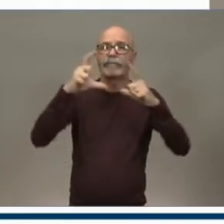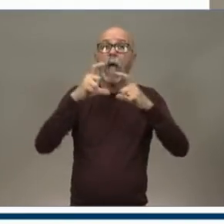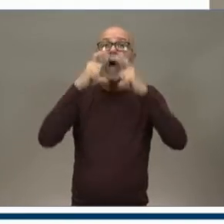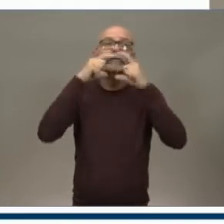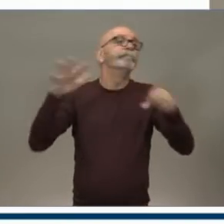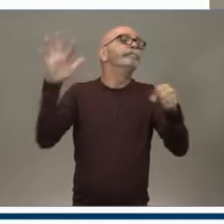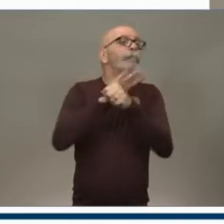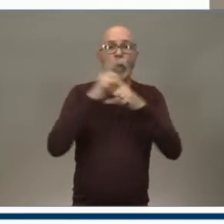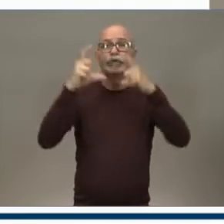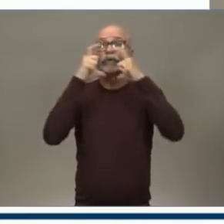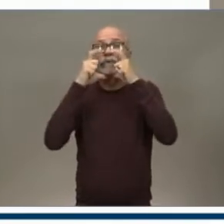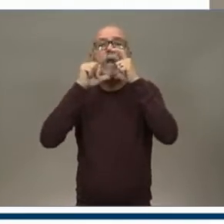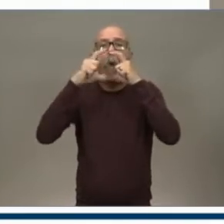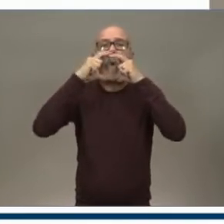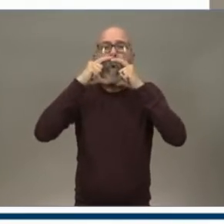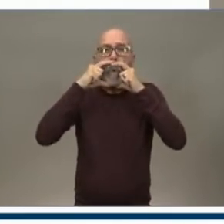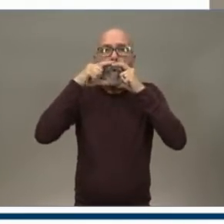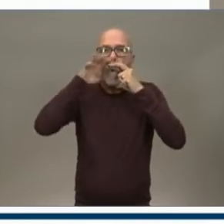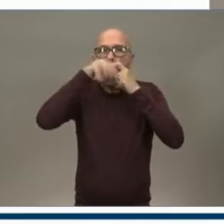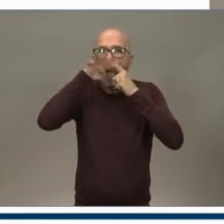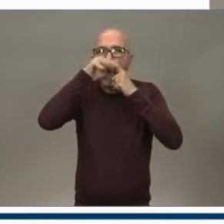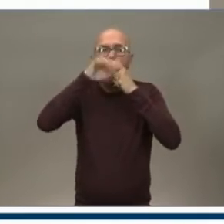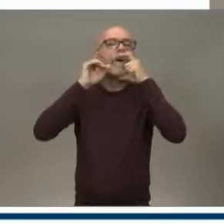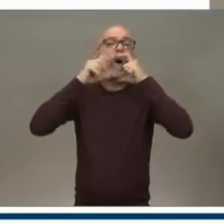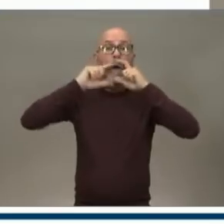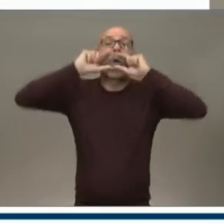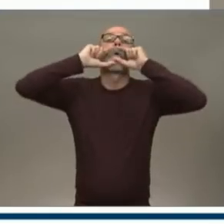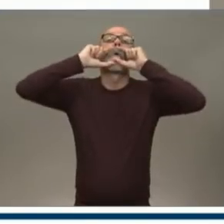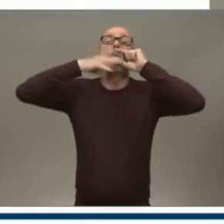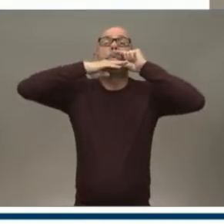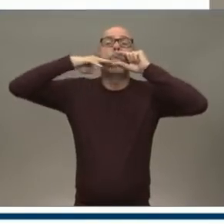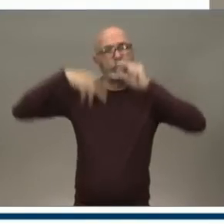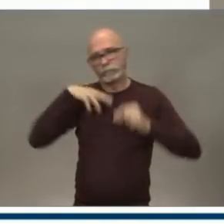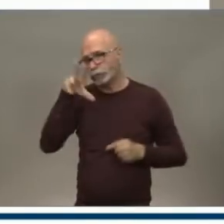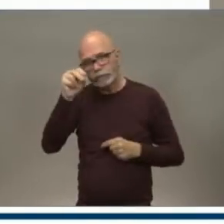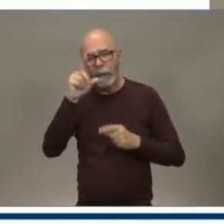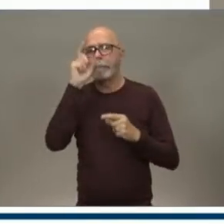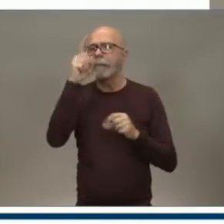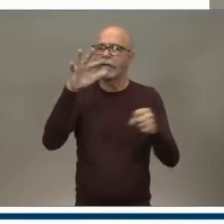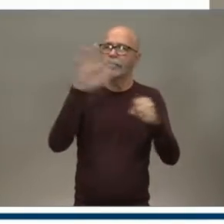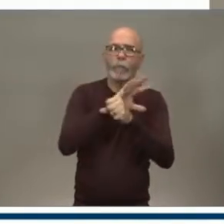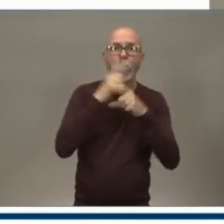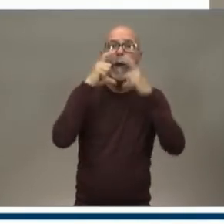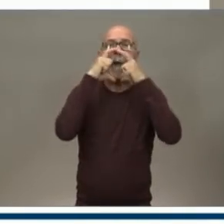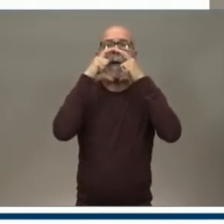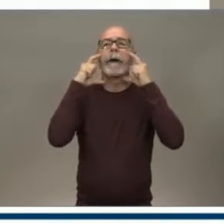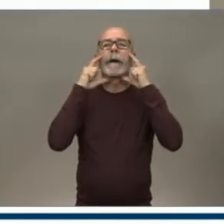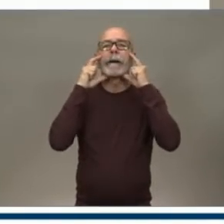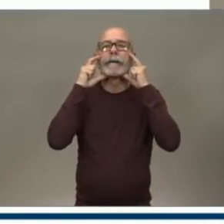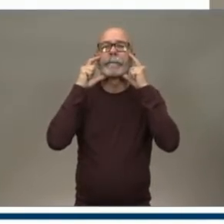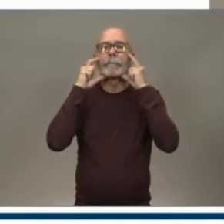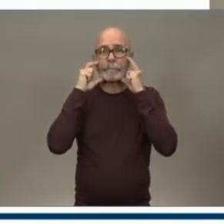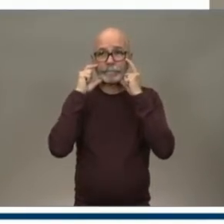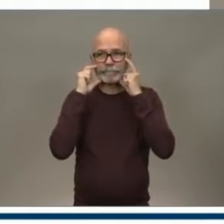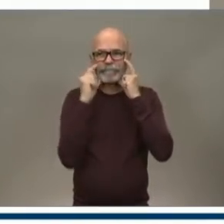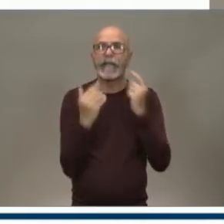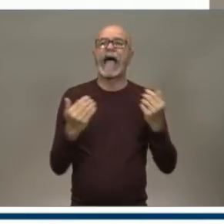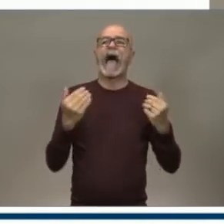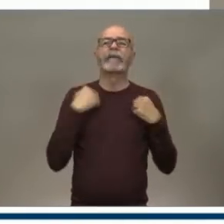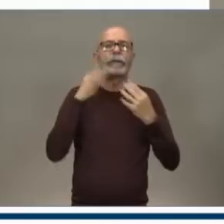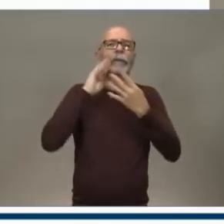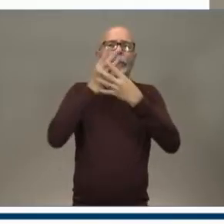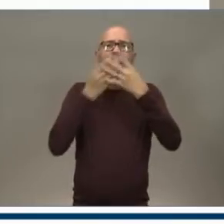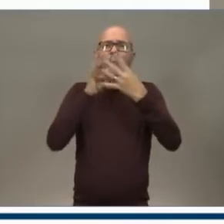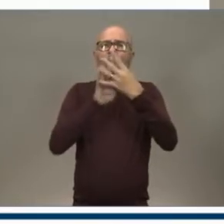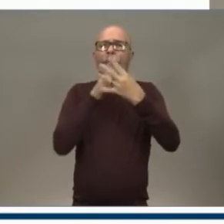mouth, and using either a 2-layered or a 3-layered mask, not a face shield, not just a